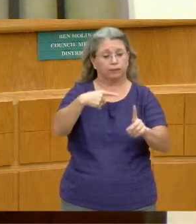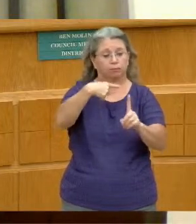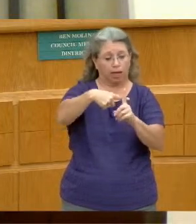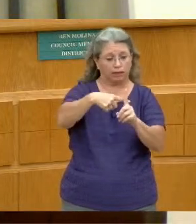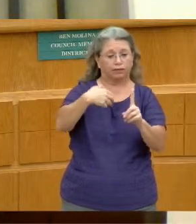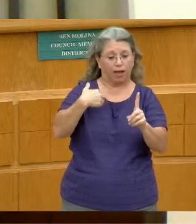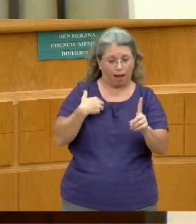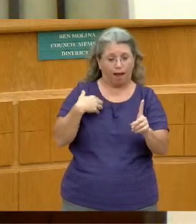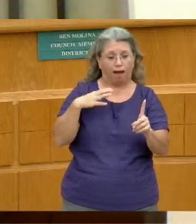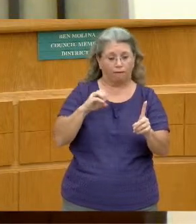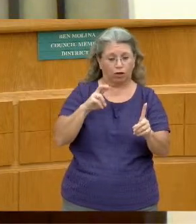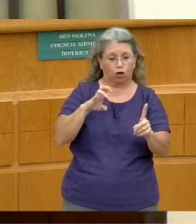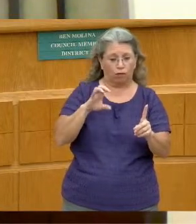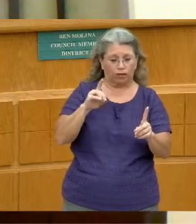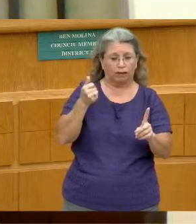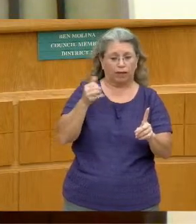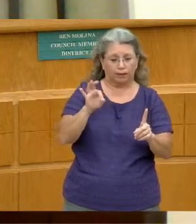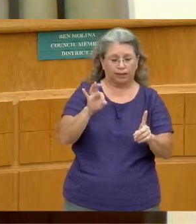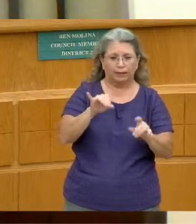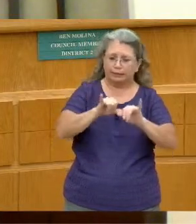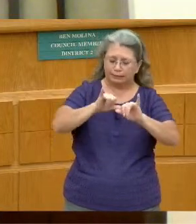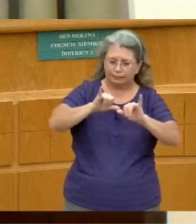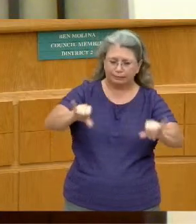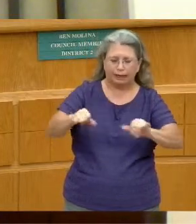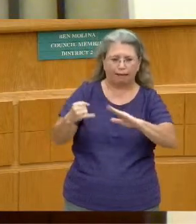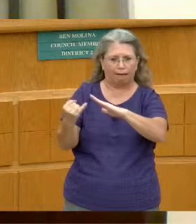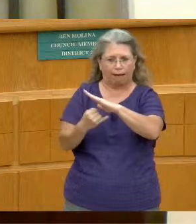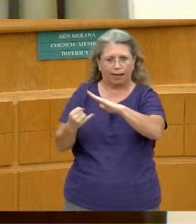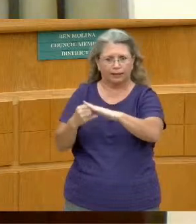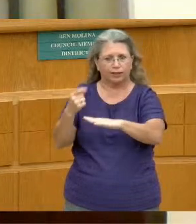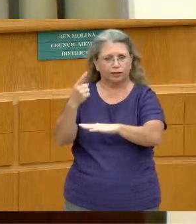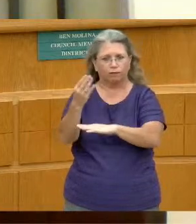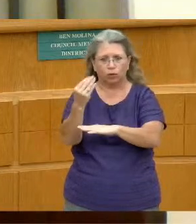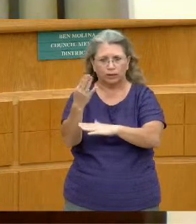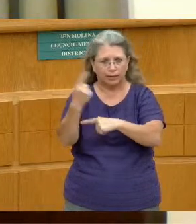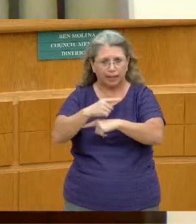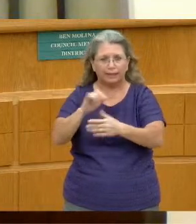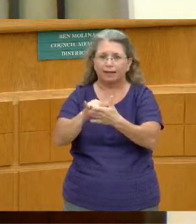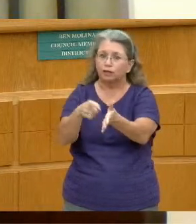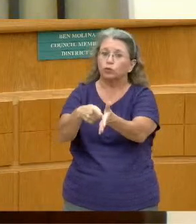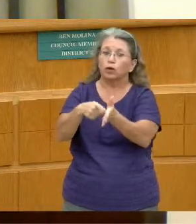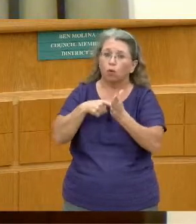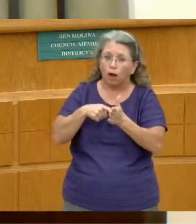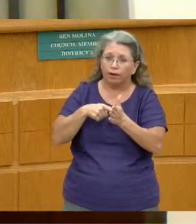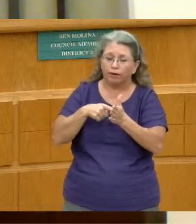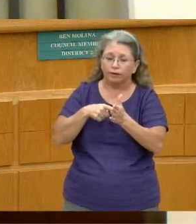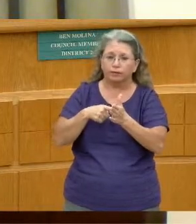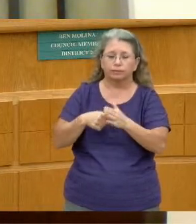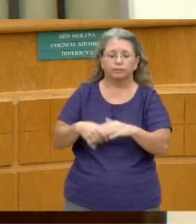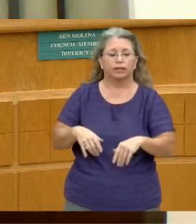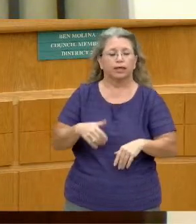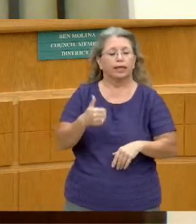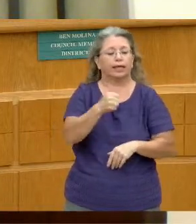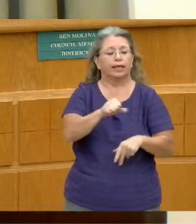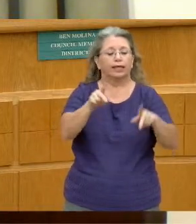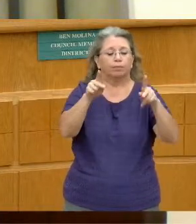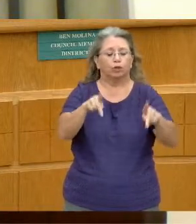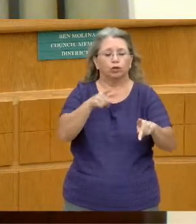for 14 days. That is required. Isolation is required for anyone that tests